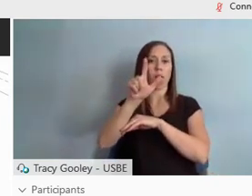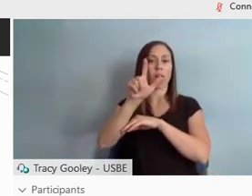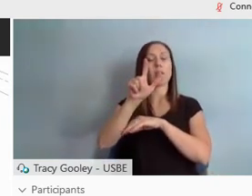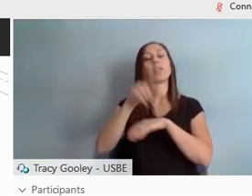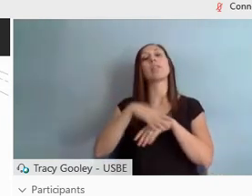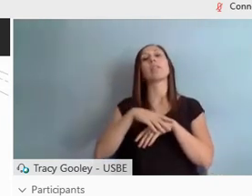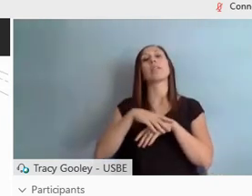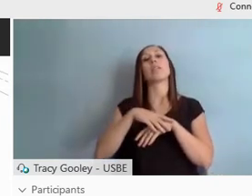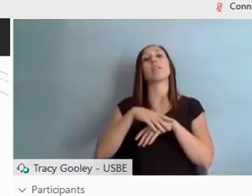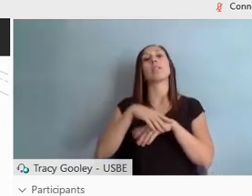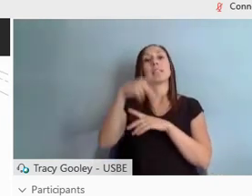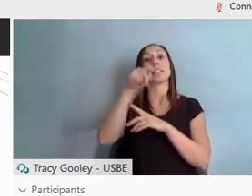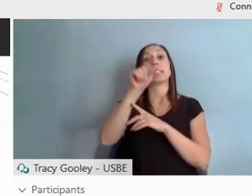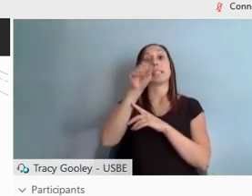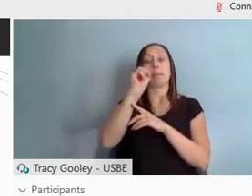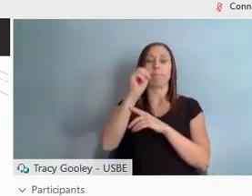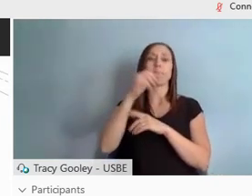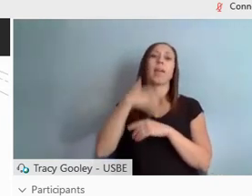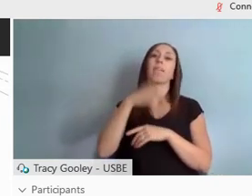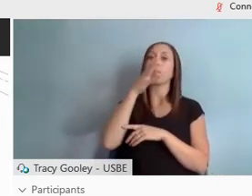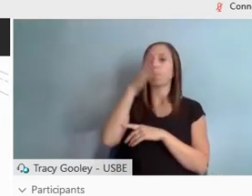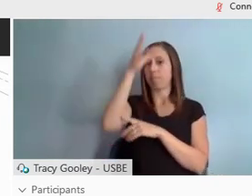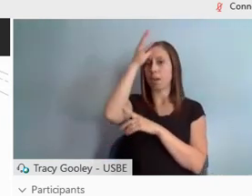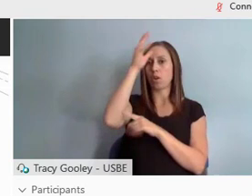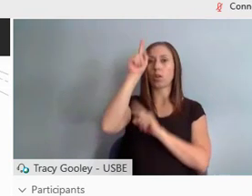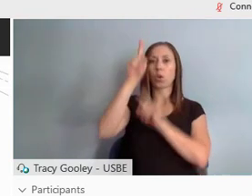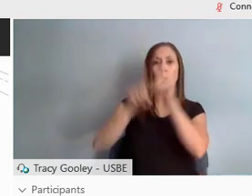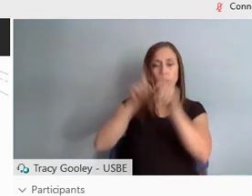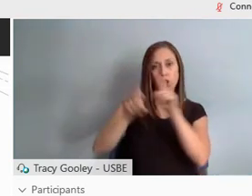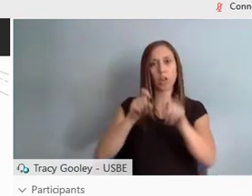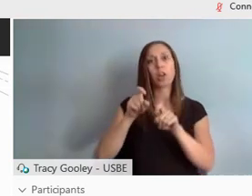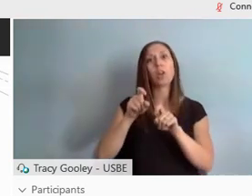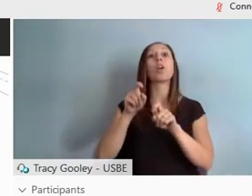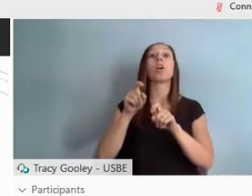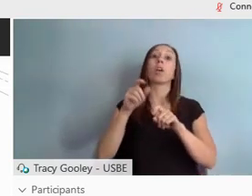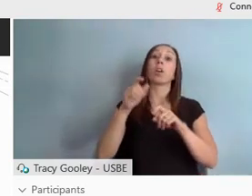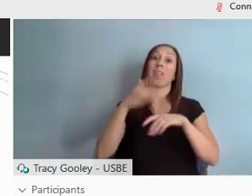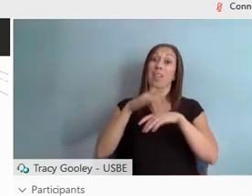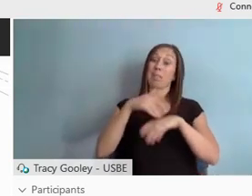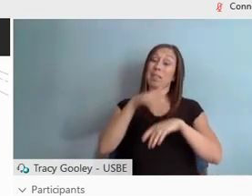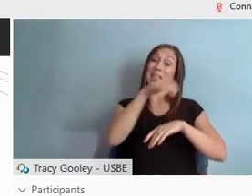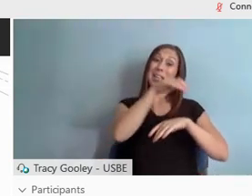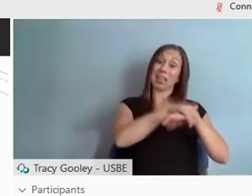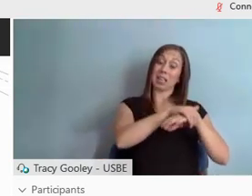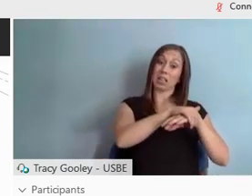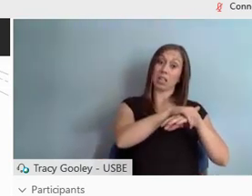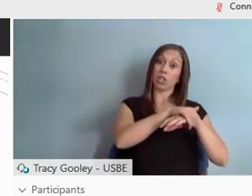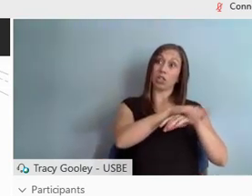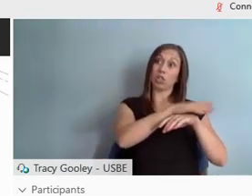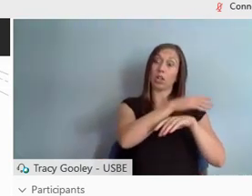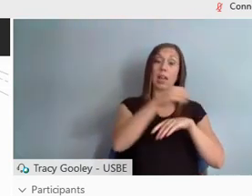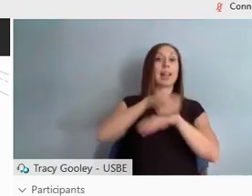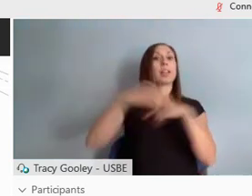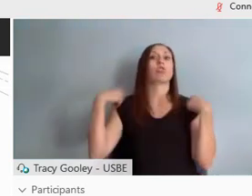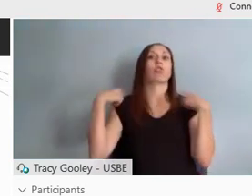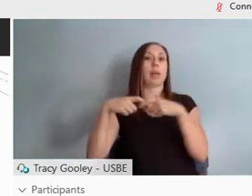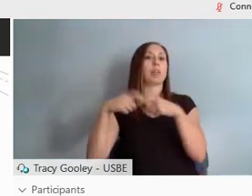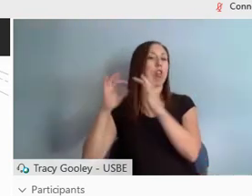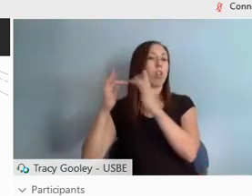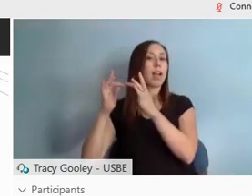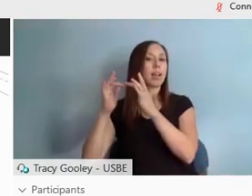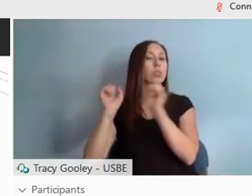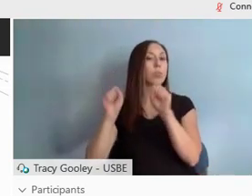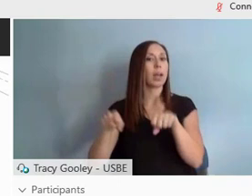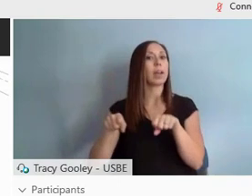questionnaire. And this parent questionnaire is something you can provide to the parents. It's available in English in the TAM, but also English and Spanish